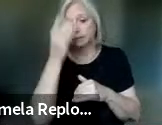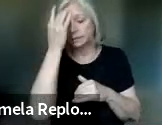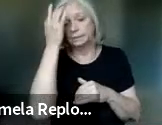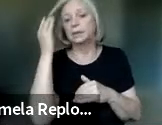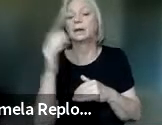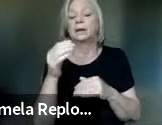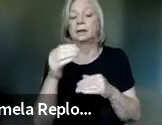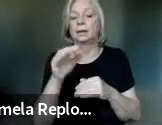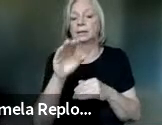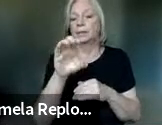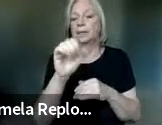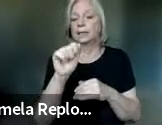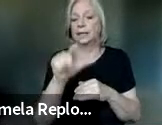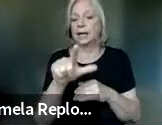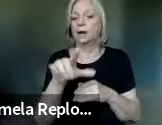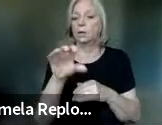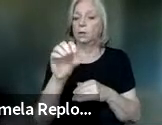OSHA.